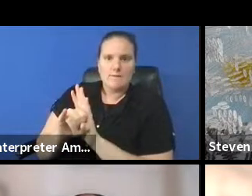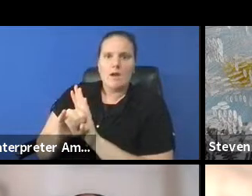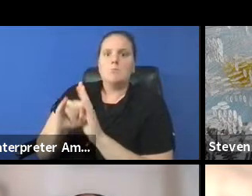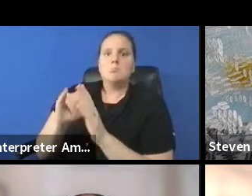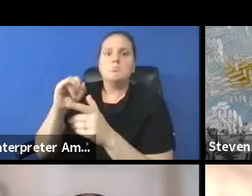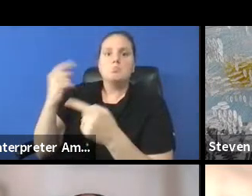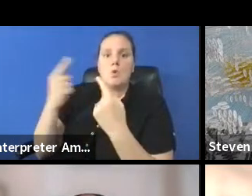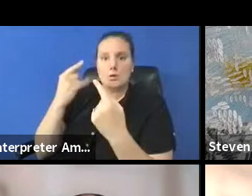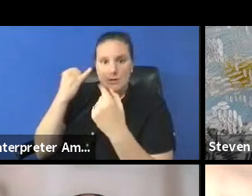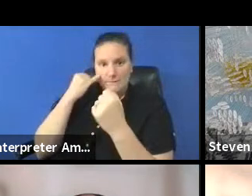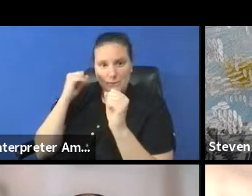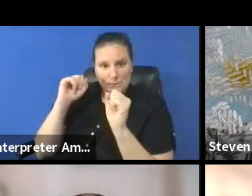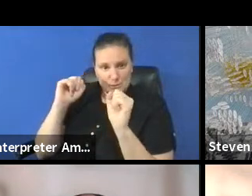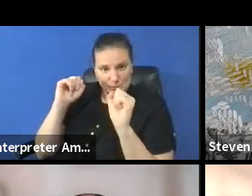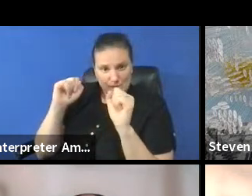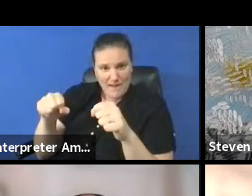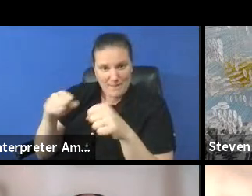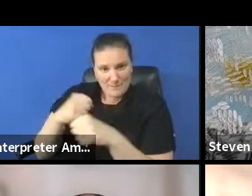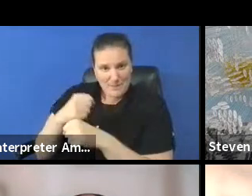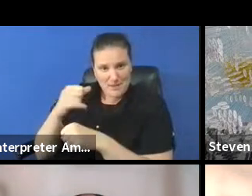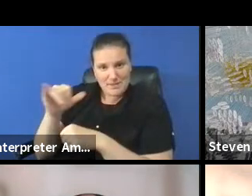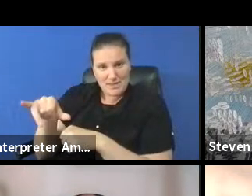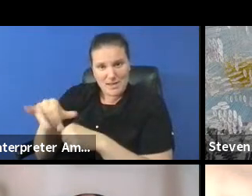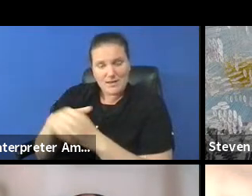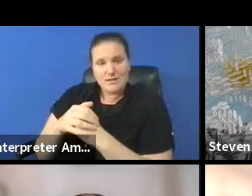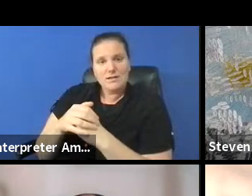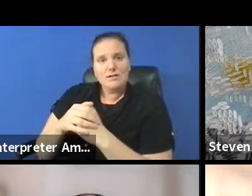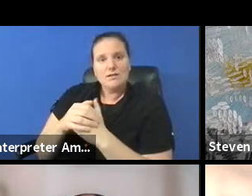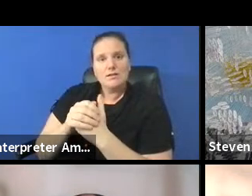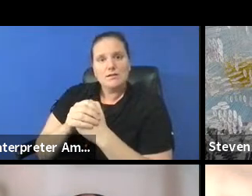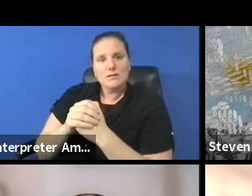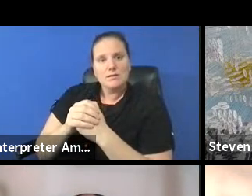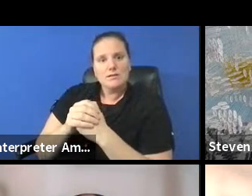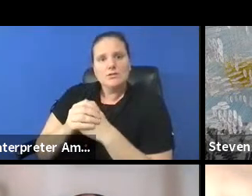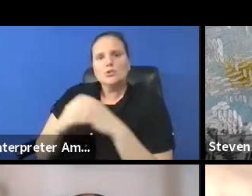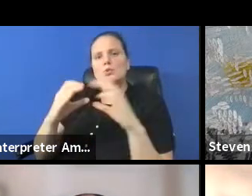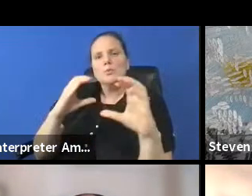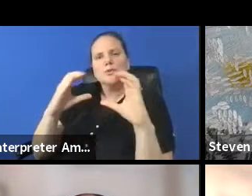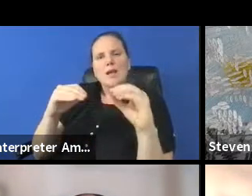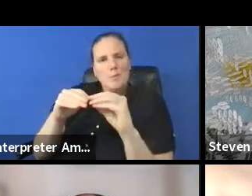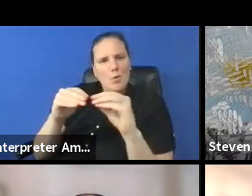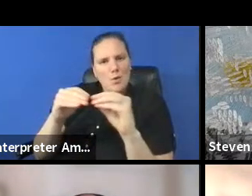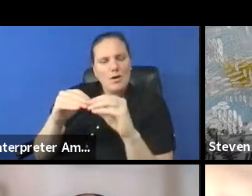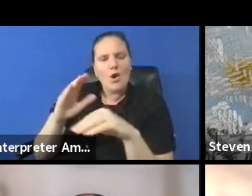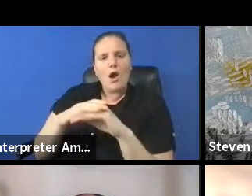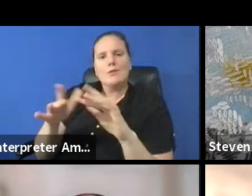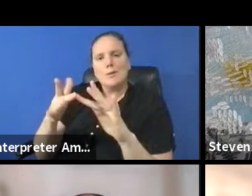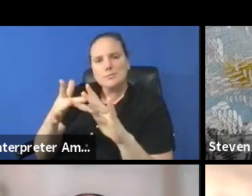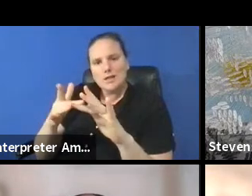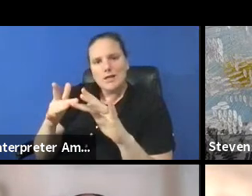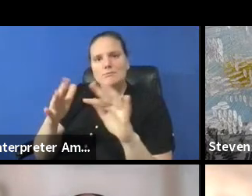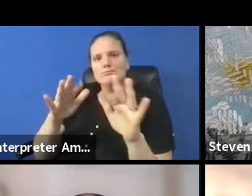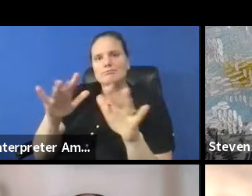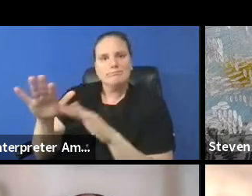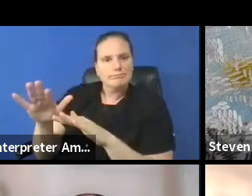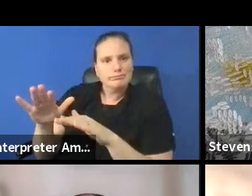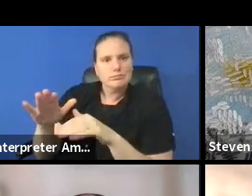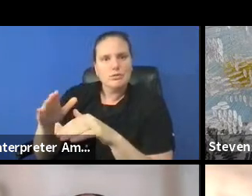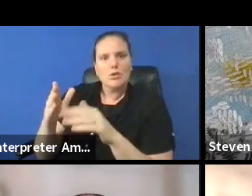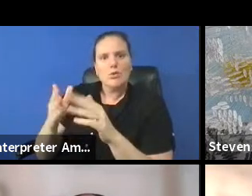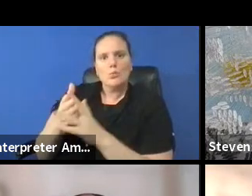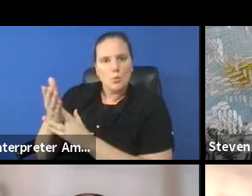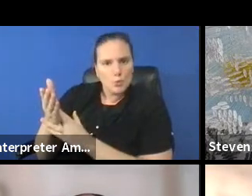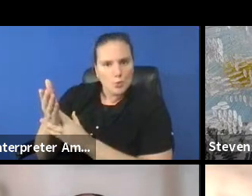there's even a way to just make it like, just to communicate it more, to have it on the website, to have it